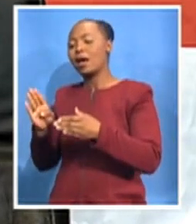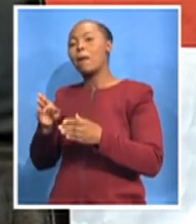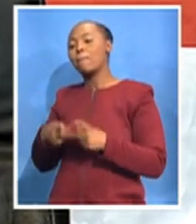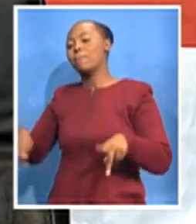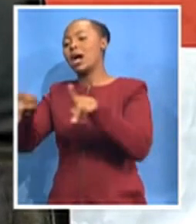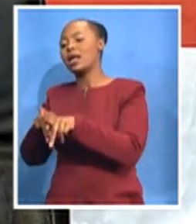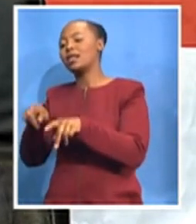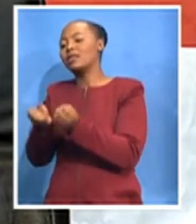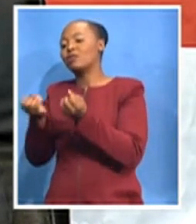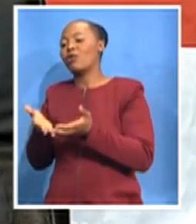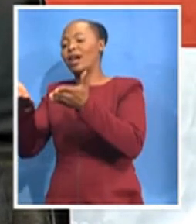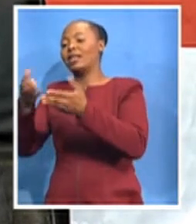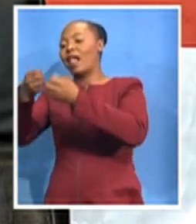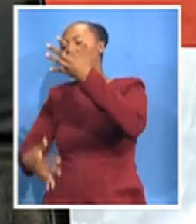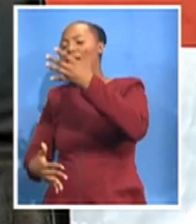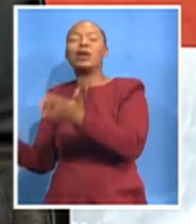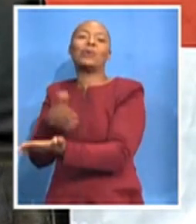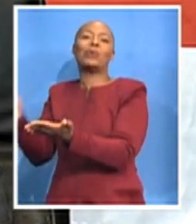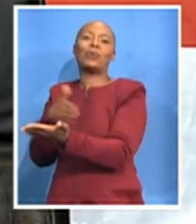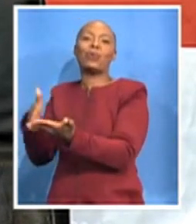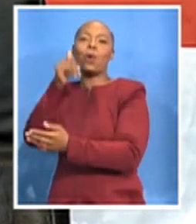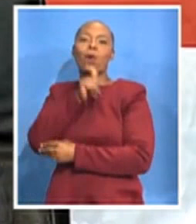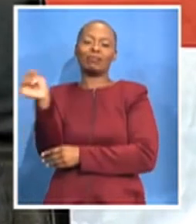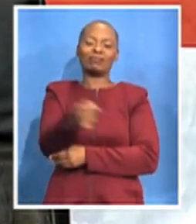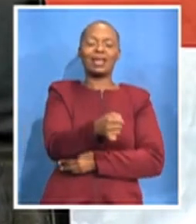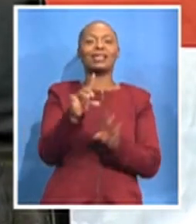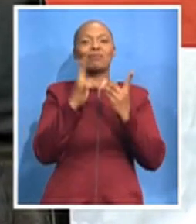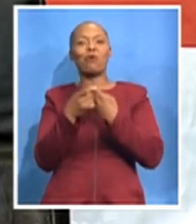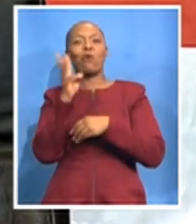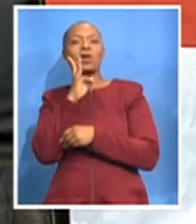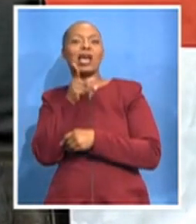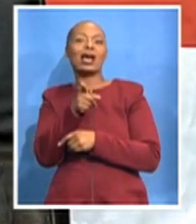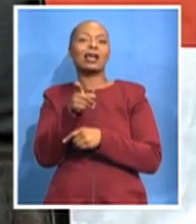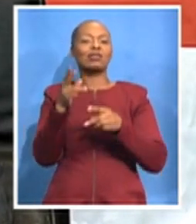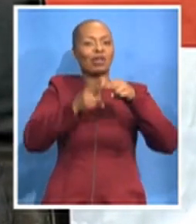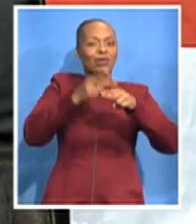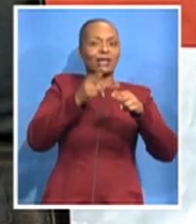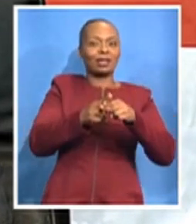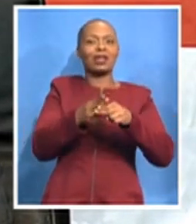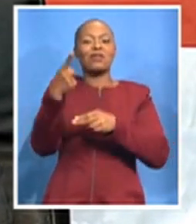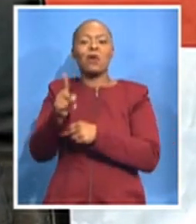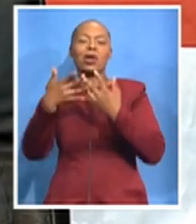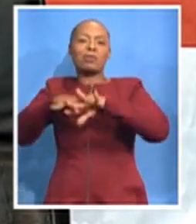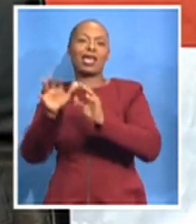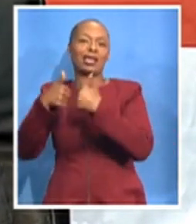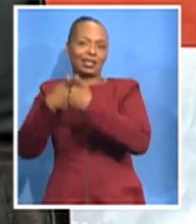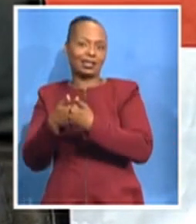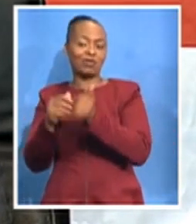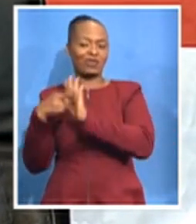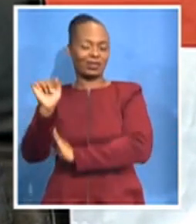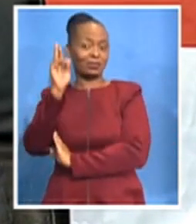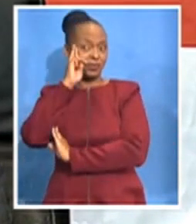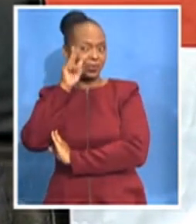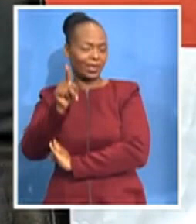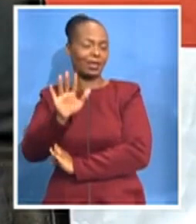by Department of Water and Sanitation as an implementing agent. So then Lepelle decided to